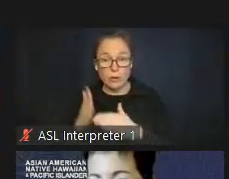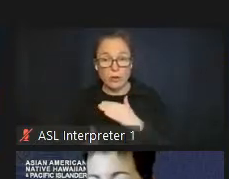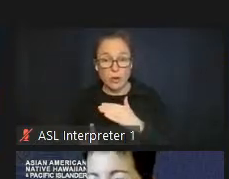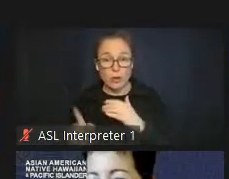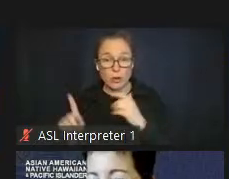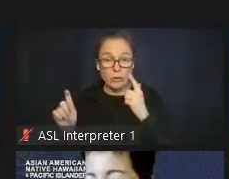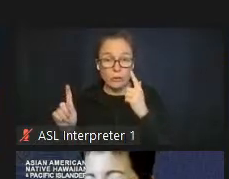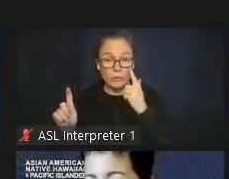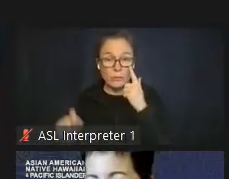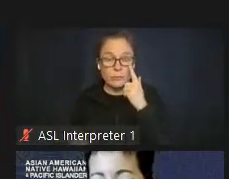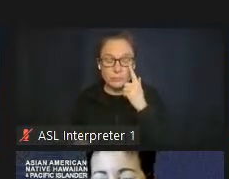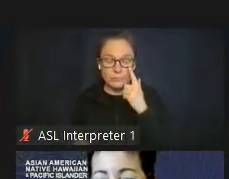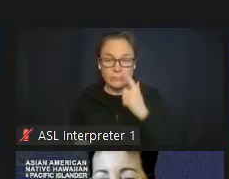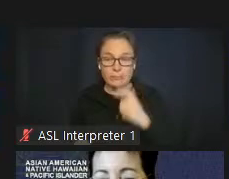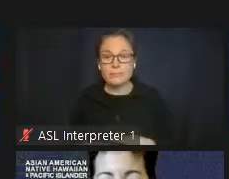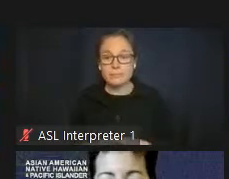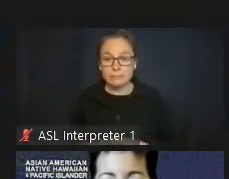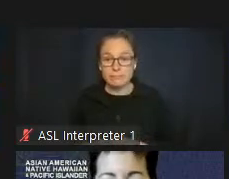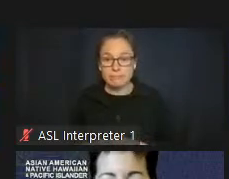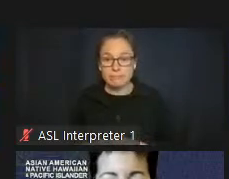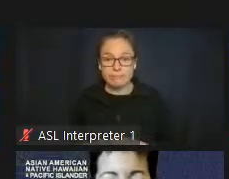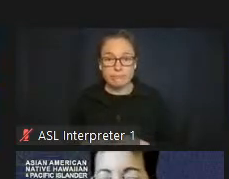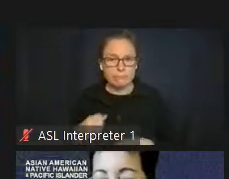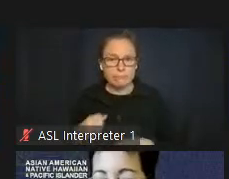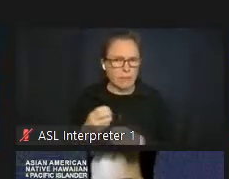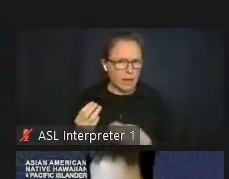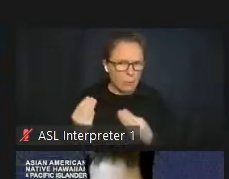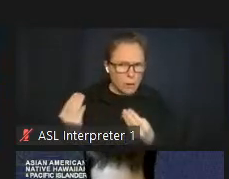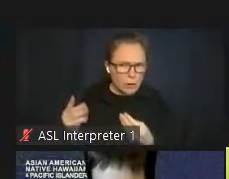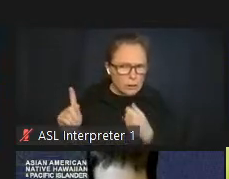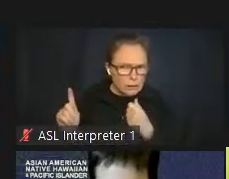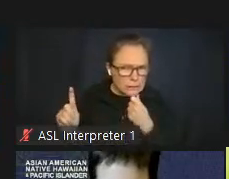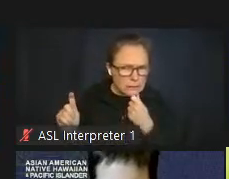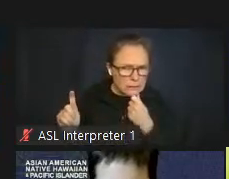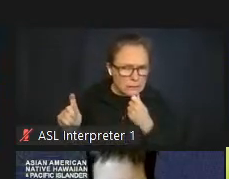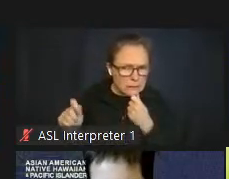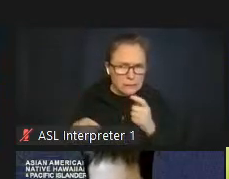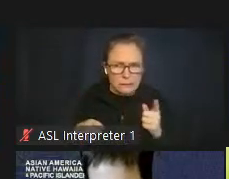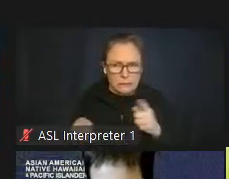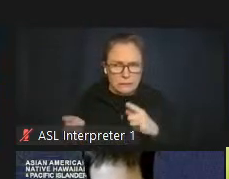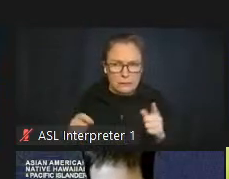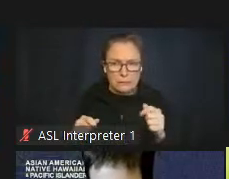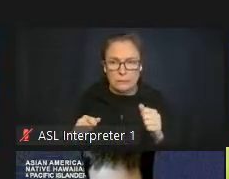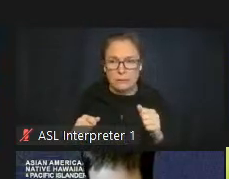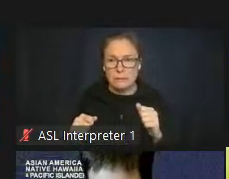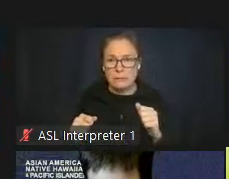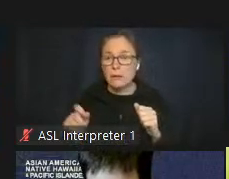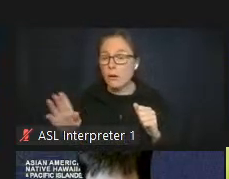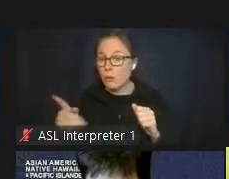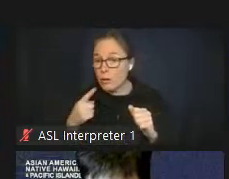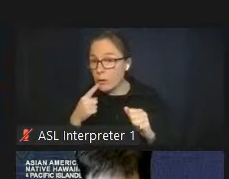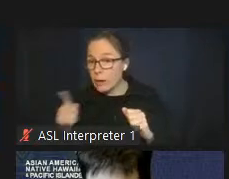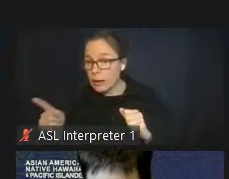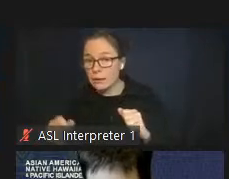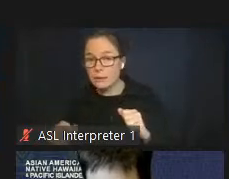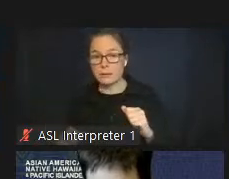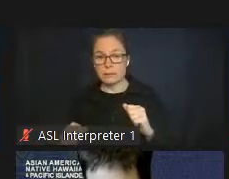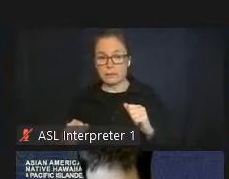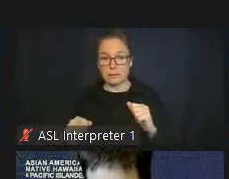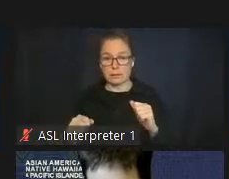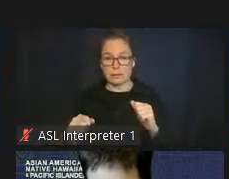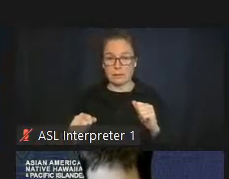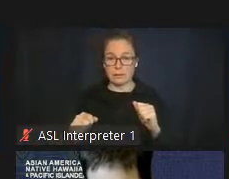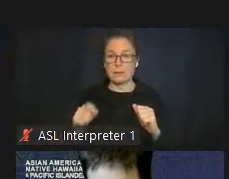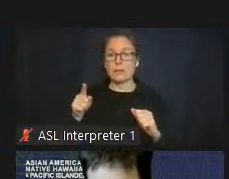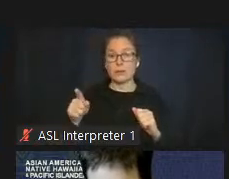12th? Do we need a motion on adjournment? Since we've already, I'm sorry, go ahead, Kevin. All right. Since you've